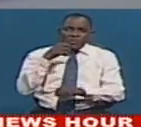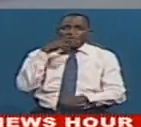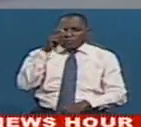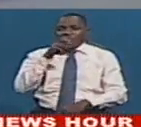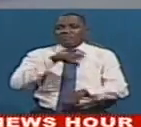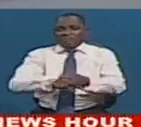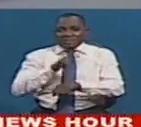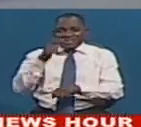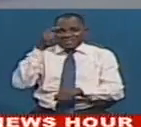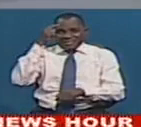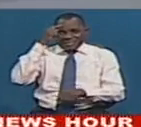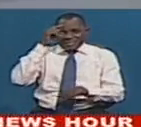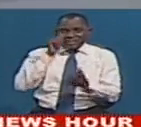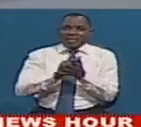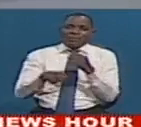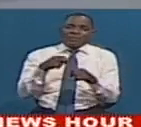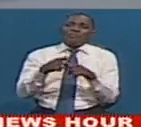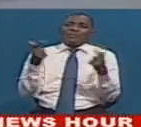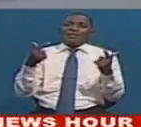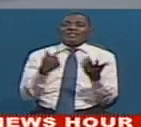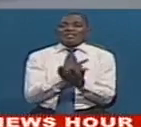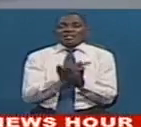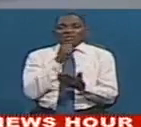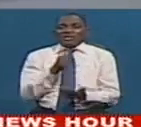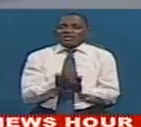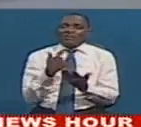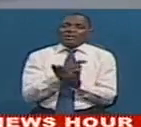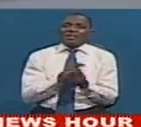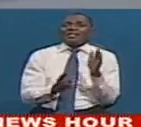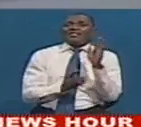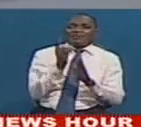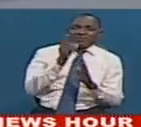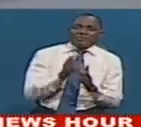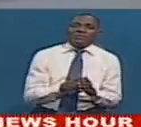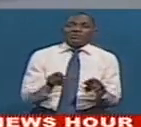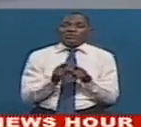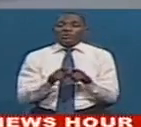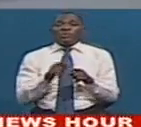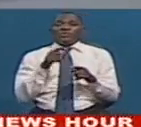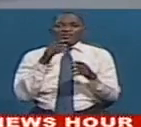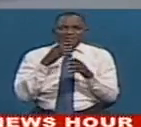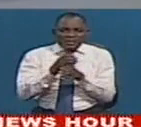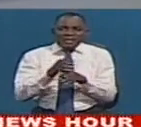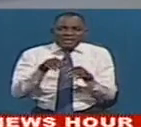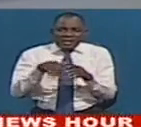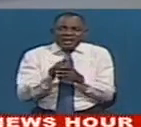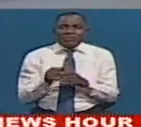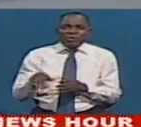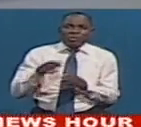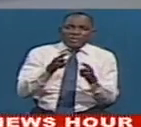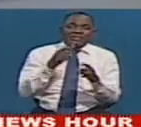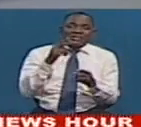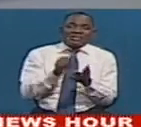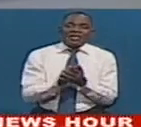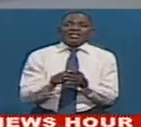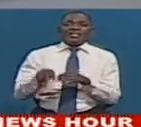which, according to him, is a major problem hampering the growth of the country and needs to be tackled as part of the overall measures to